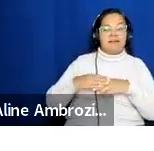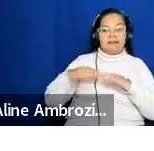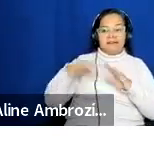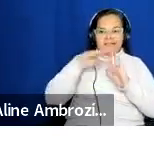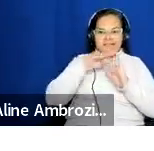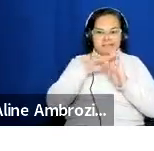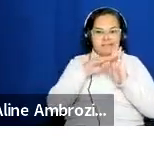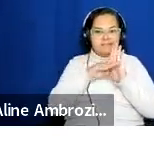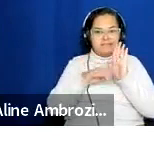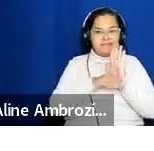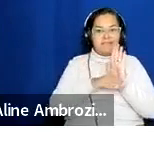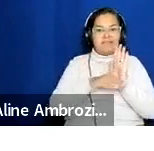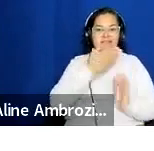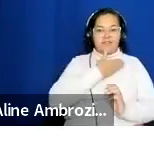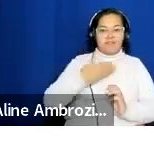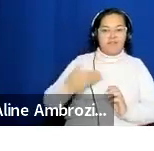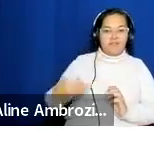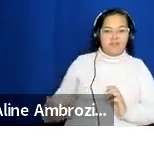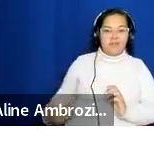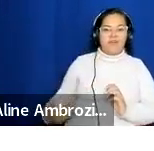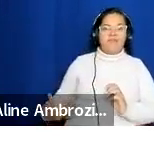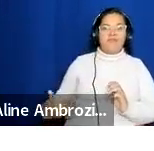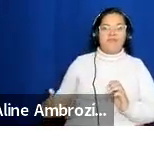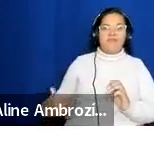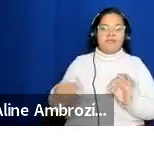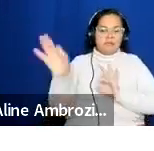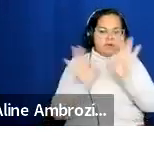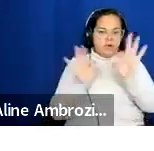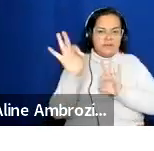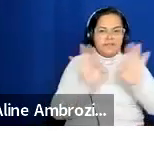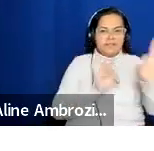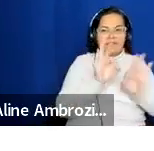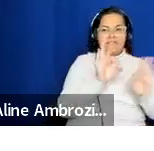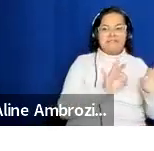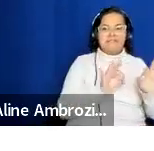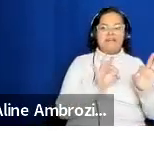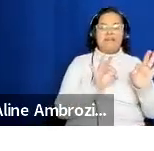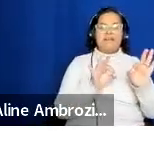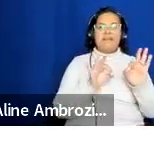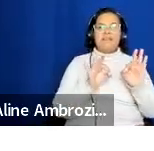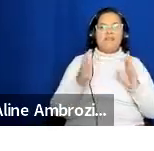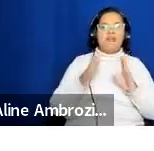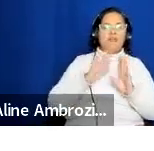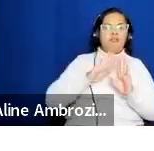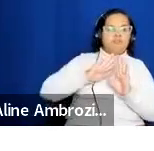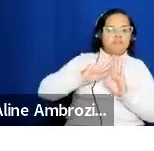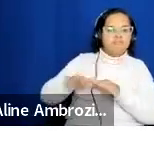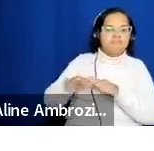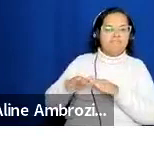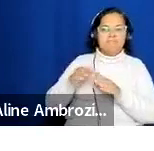only in distorted, in poor, horrible, terrible ways?